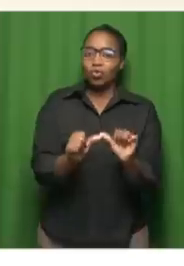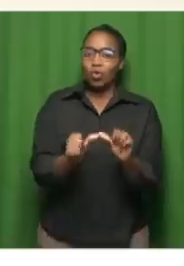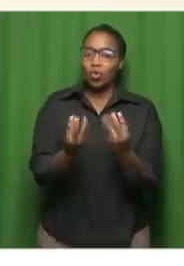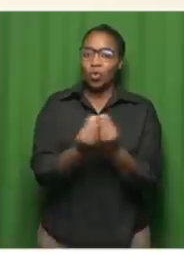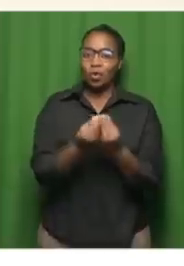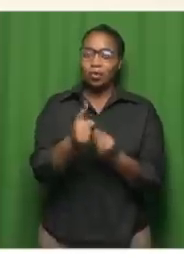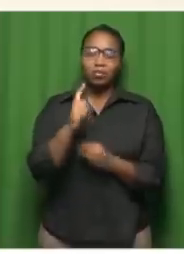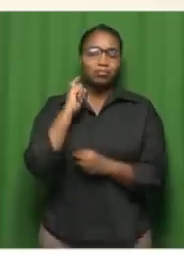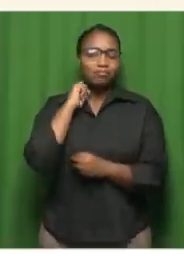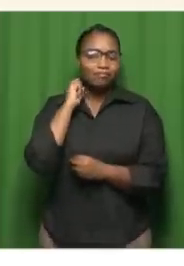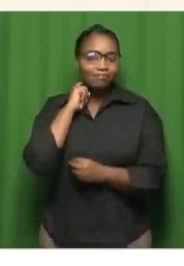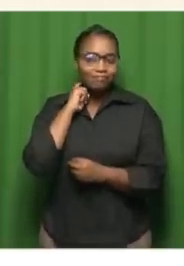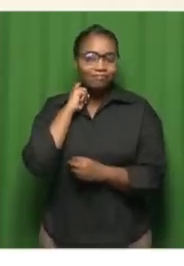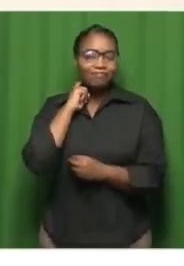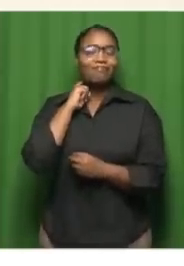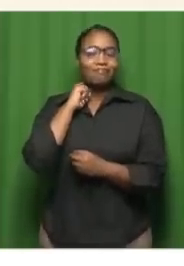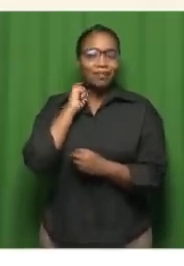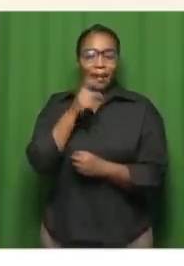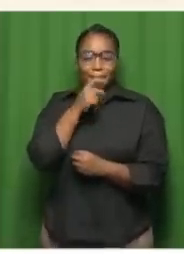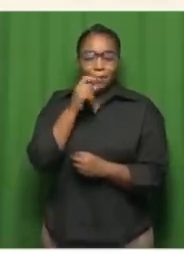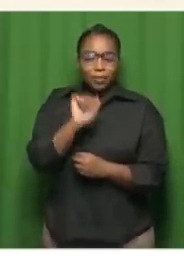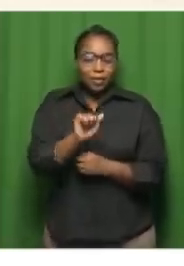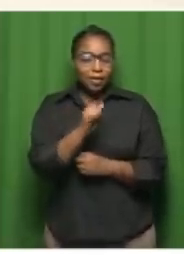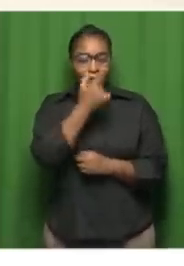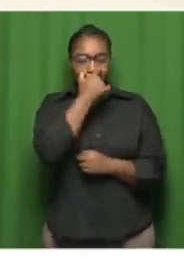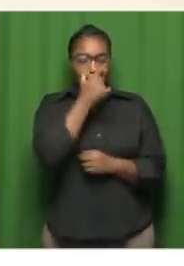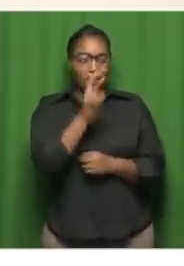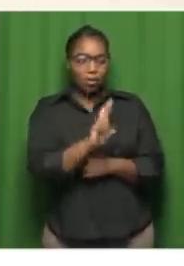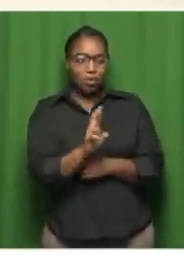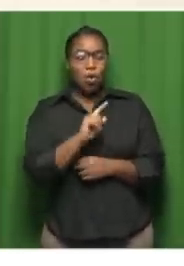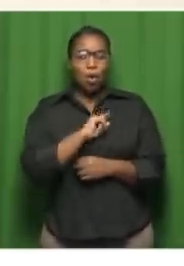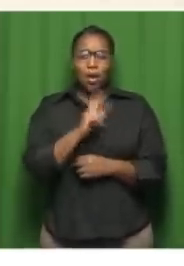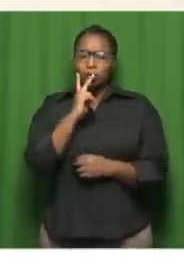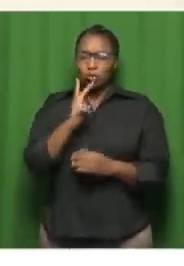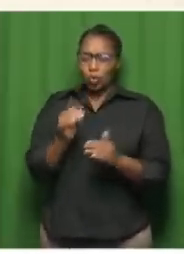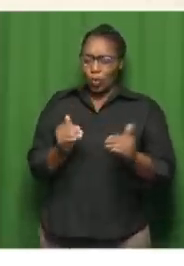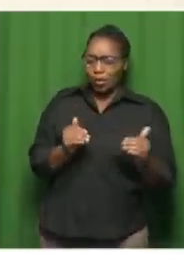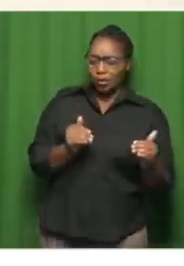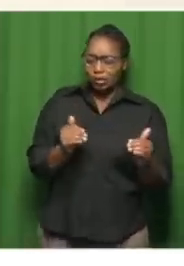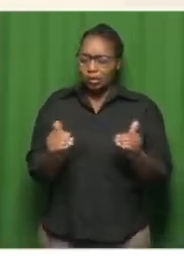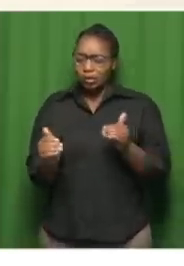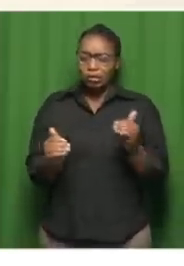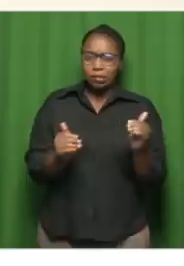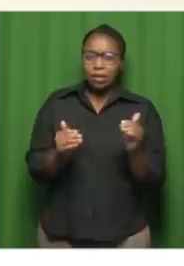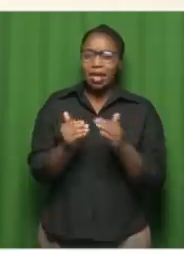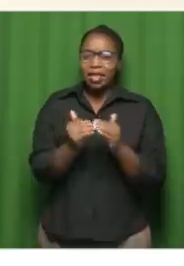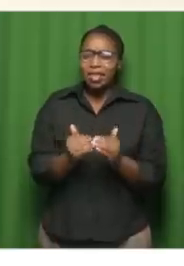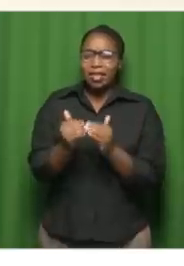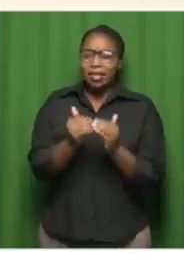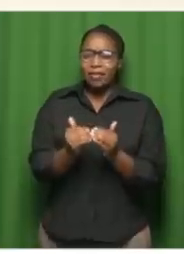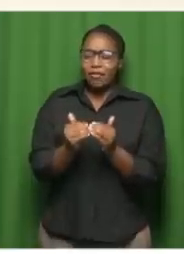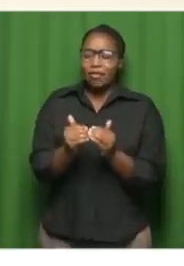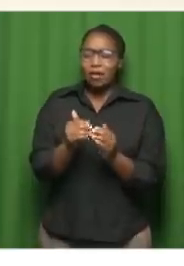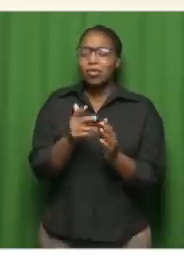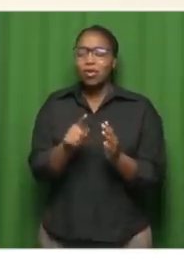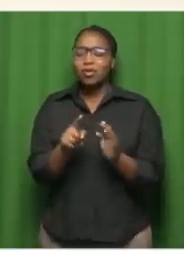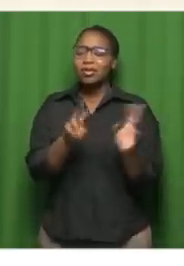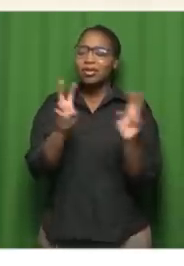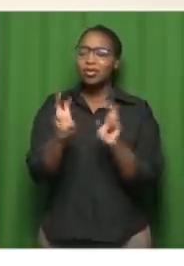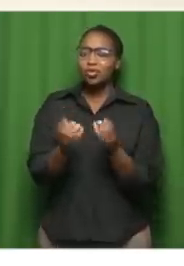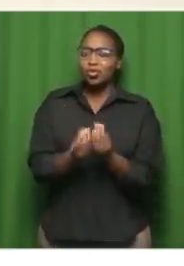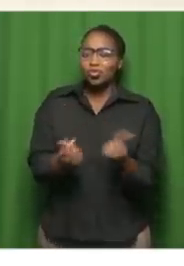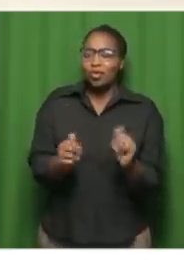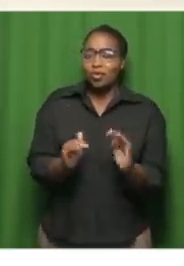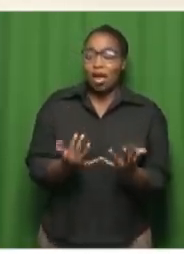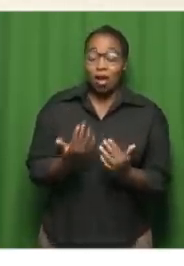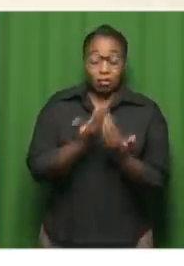seen how cautious he was to deal with very fundamental issues, and I don't know why was he cautious, and I strongly believe